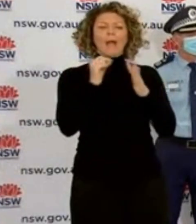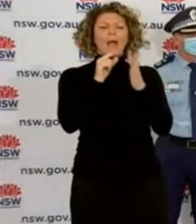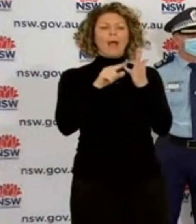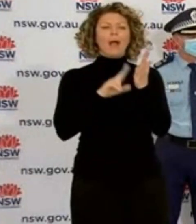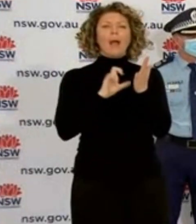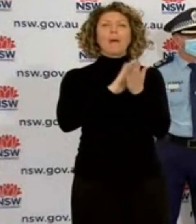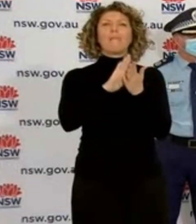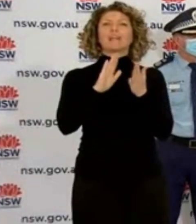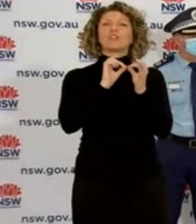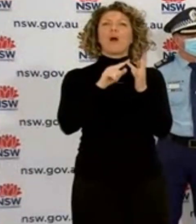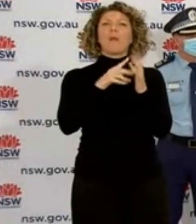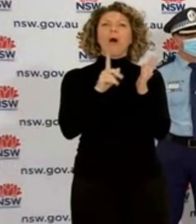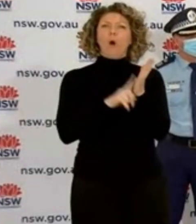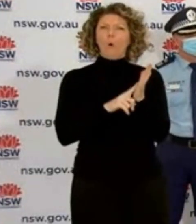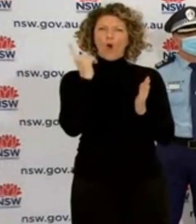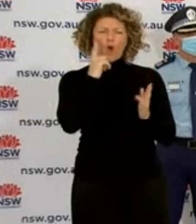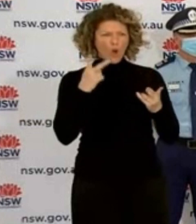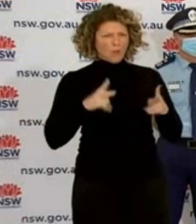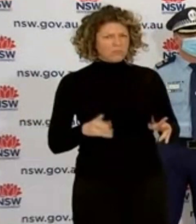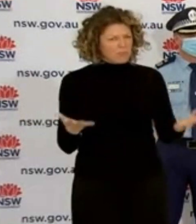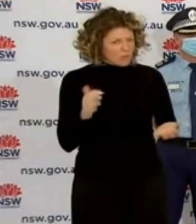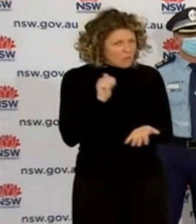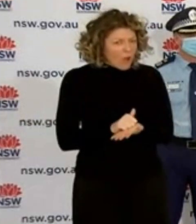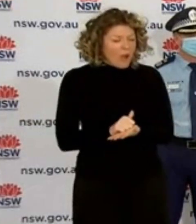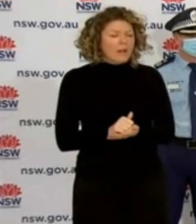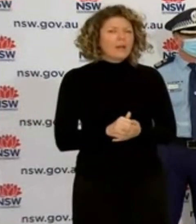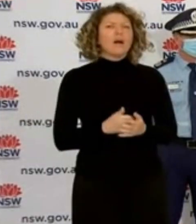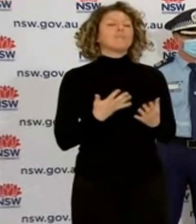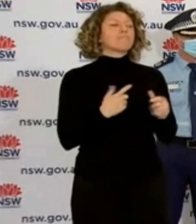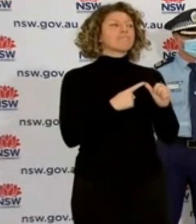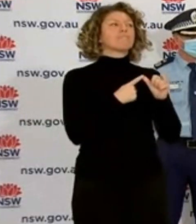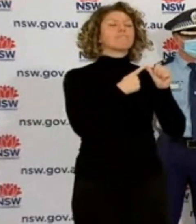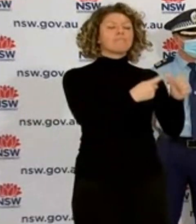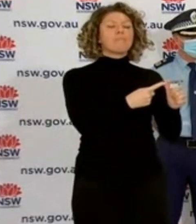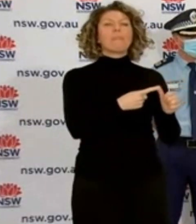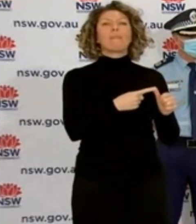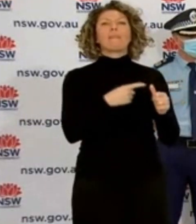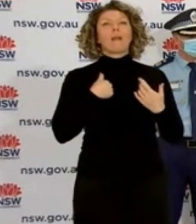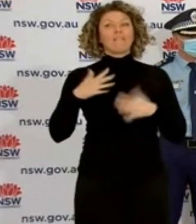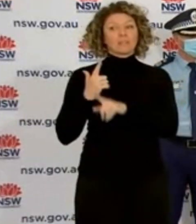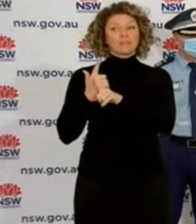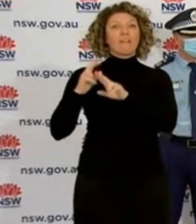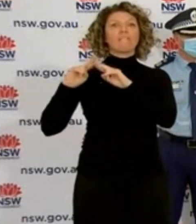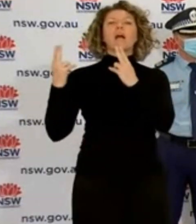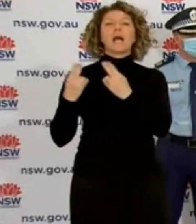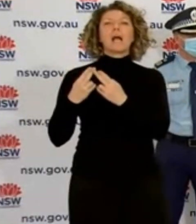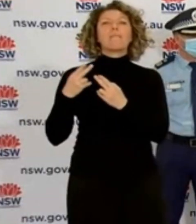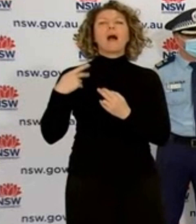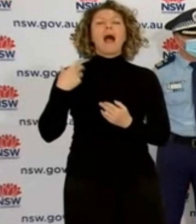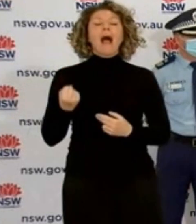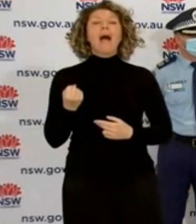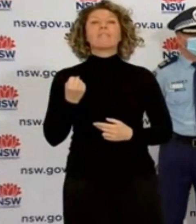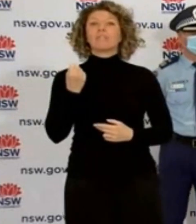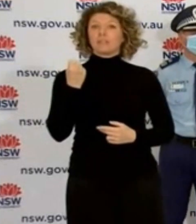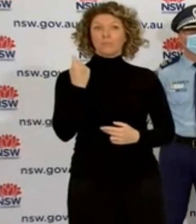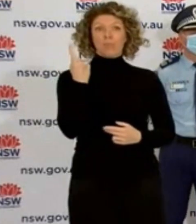I'm not going to comment. I'll provide some information, and this has been cleared by his family. I can confirm that there is someone